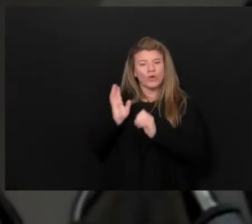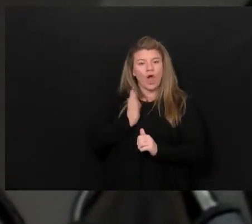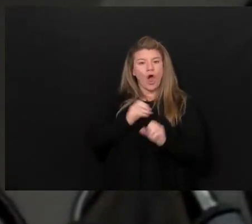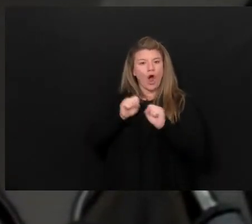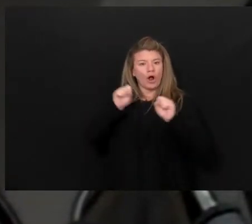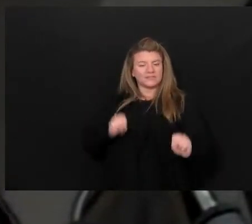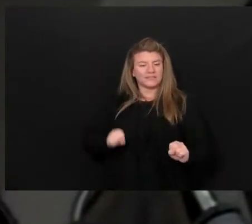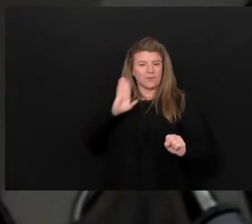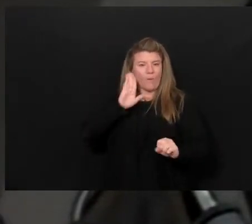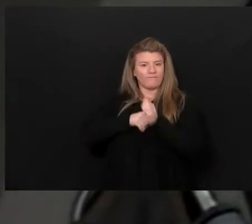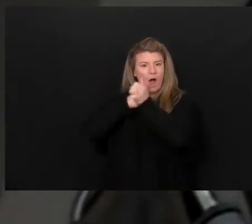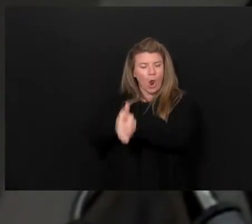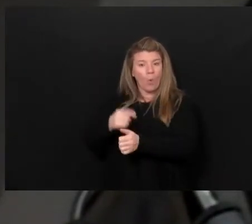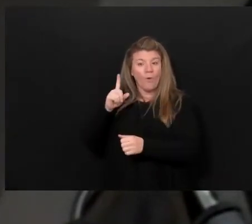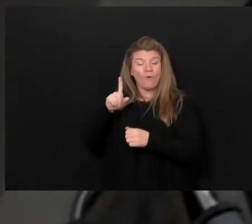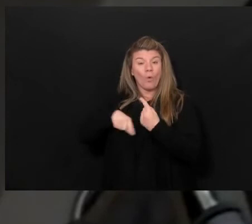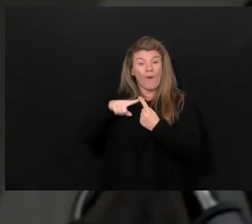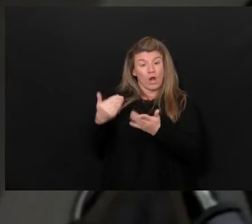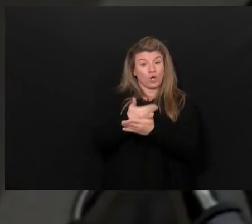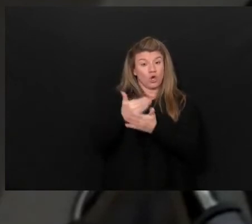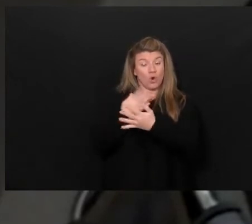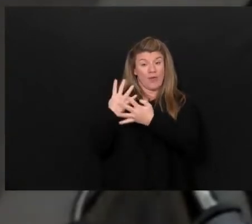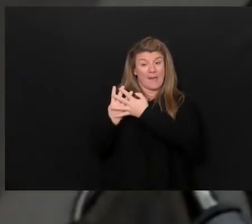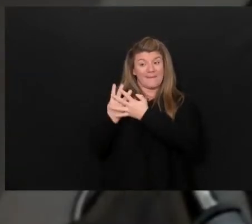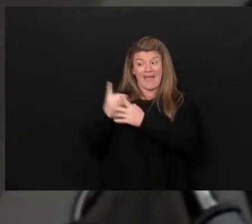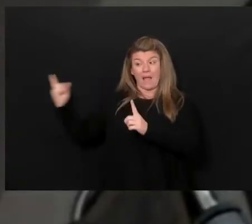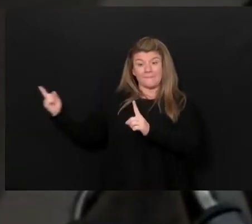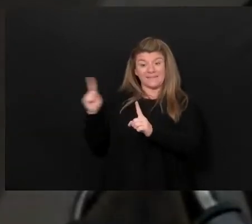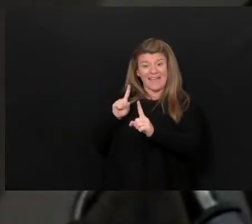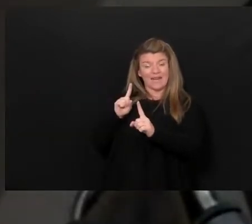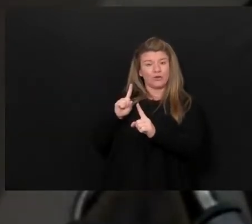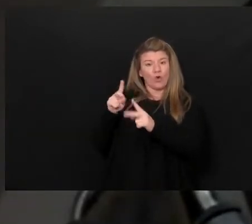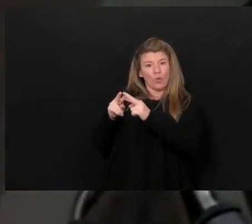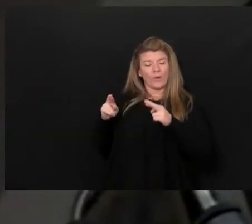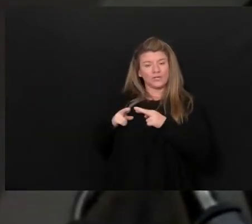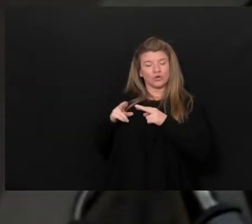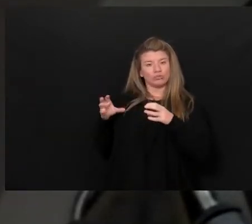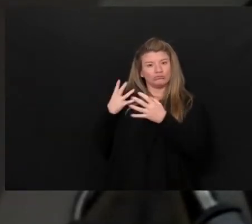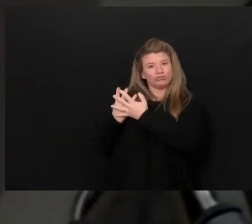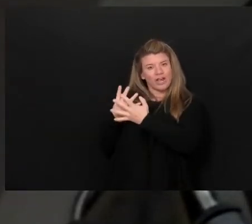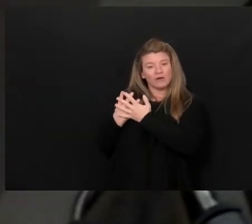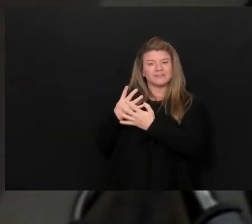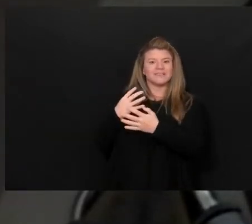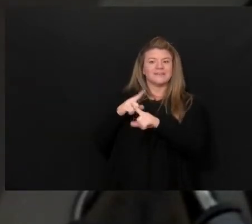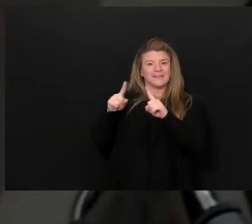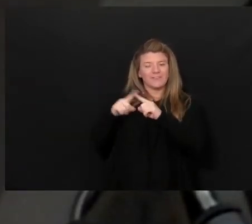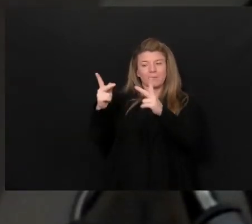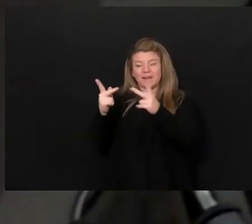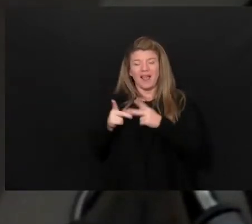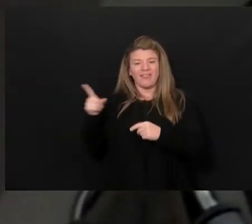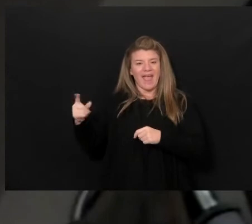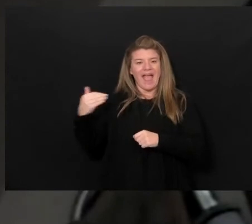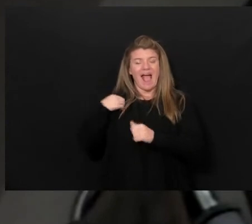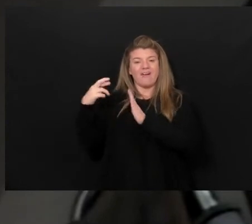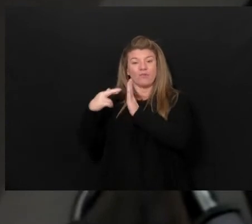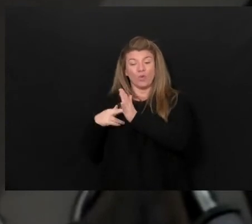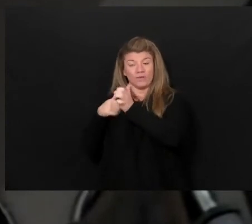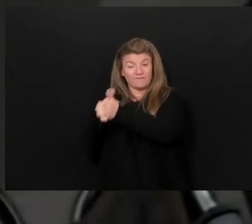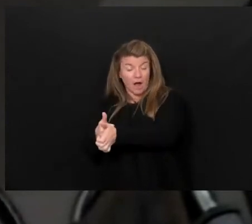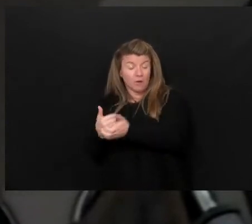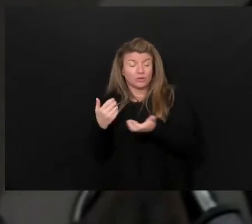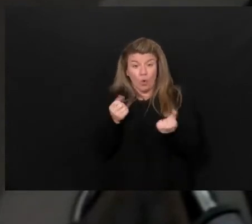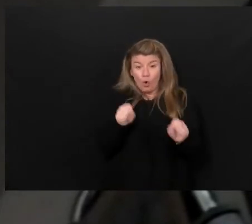regards to intake for inmates into regional jails and correctional facilities. So if someone could